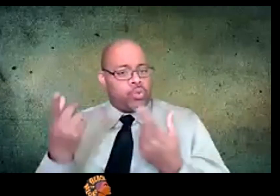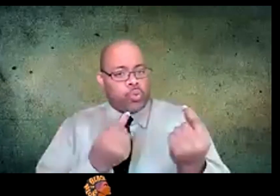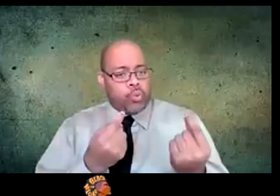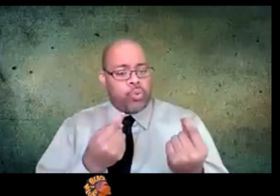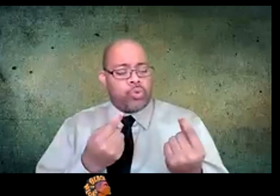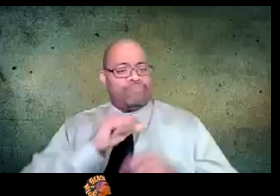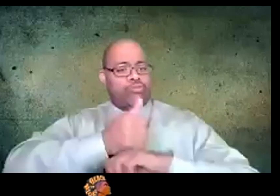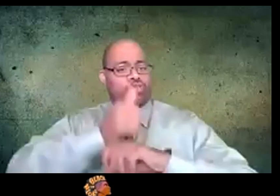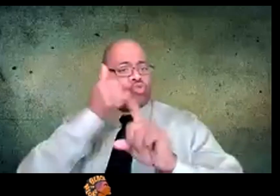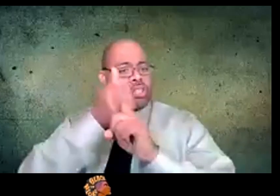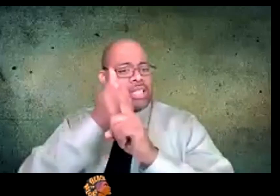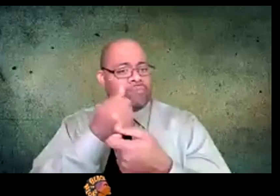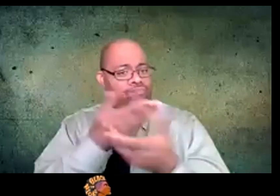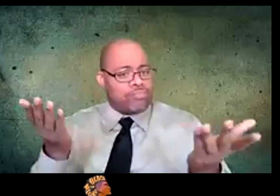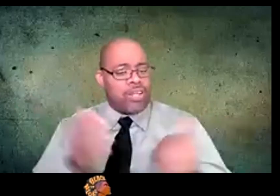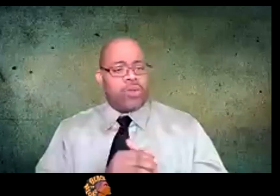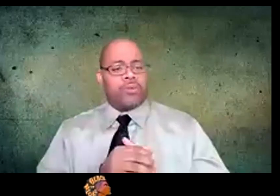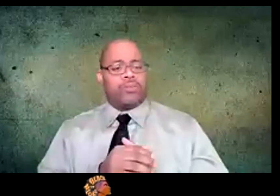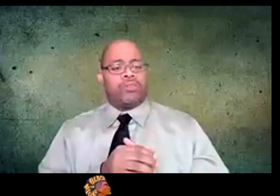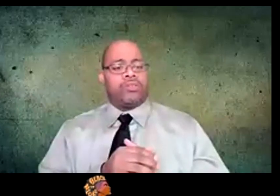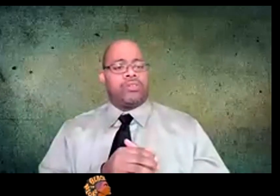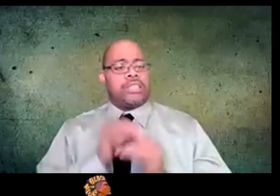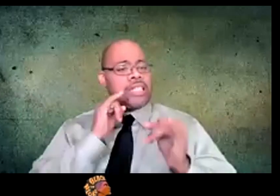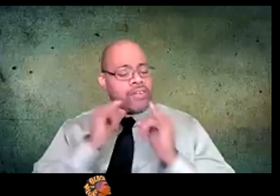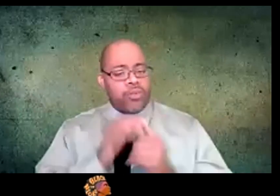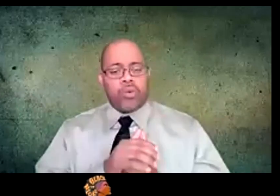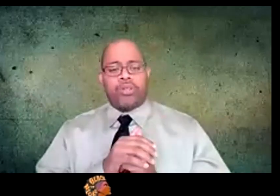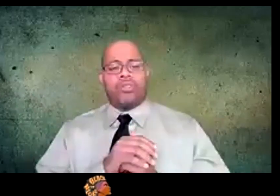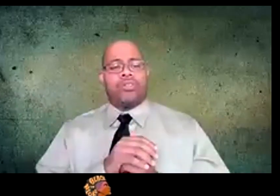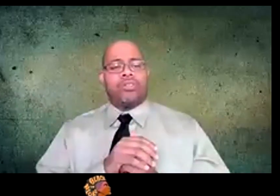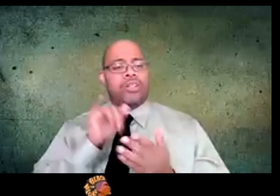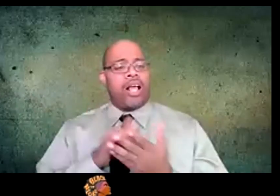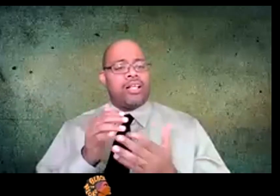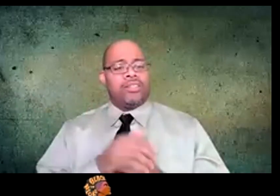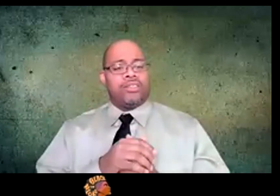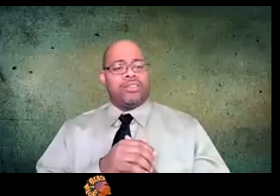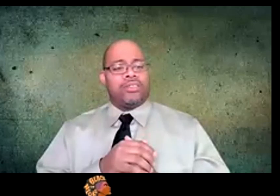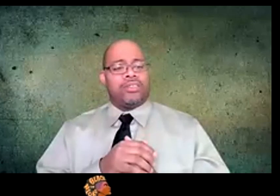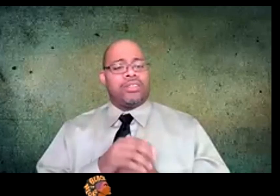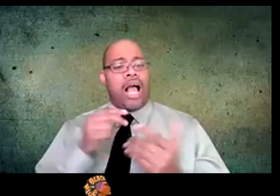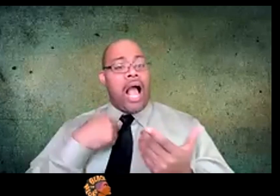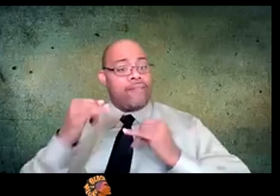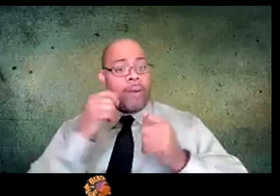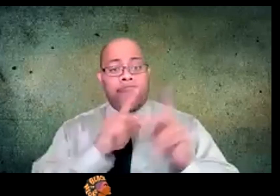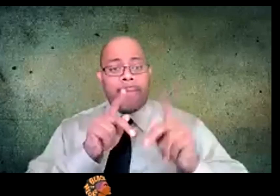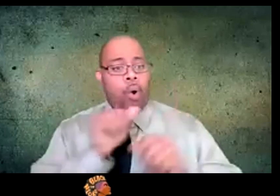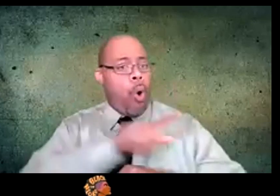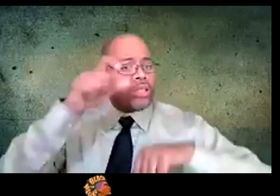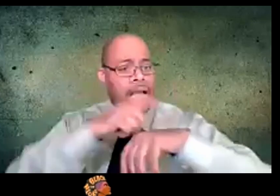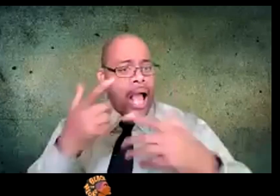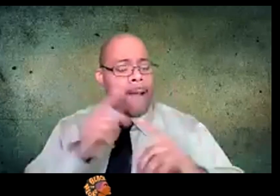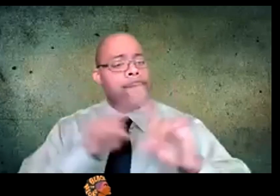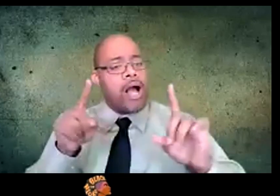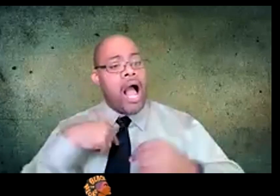yourself out there, right? I mean, interviewing is I interview people all the time, but I'll